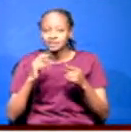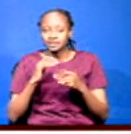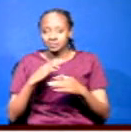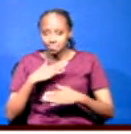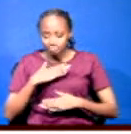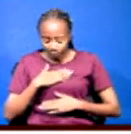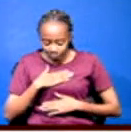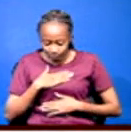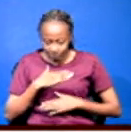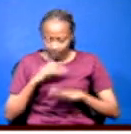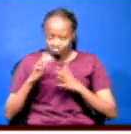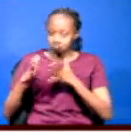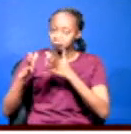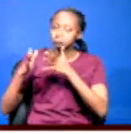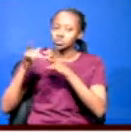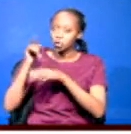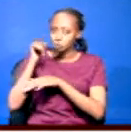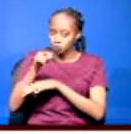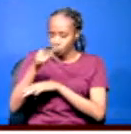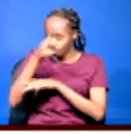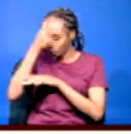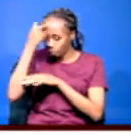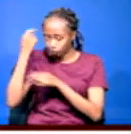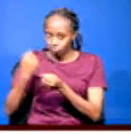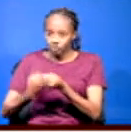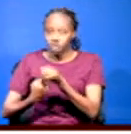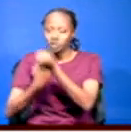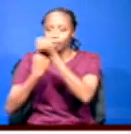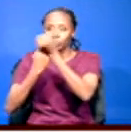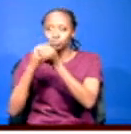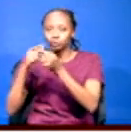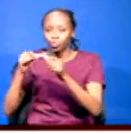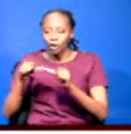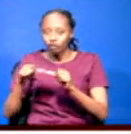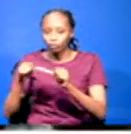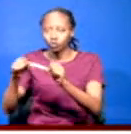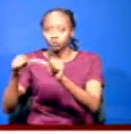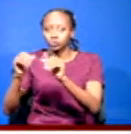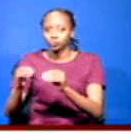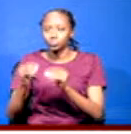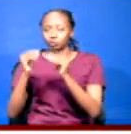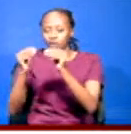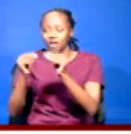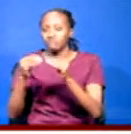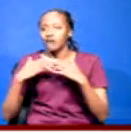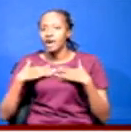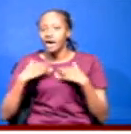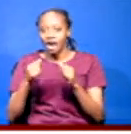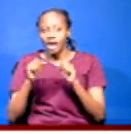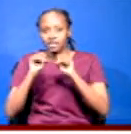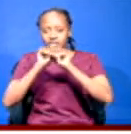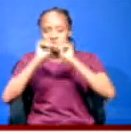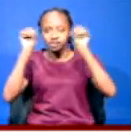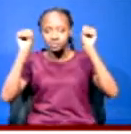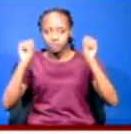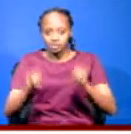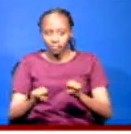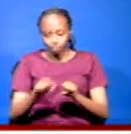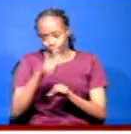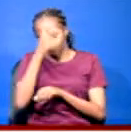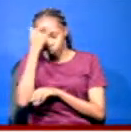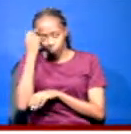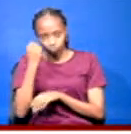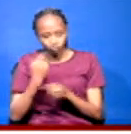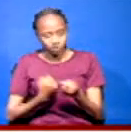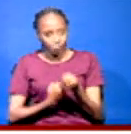you because of the support you have continued to give our health system, because of the support you have given institutions